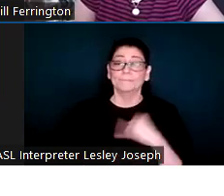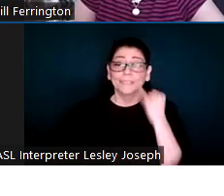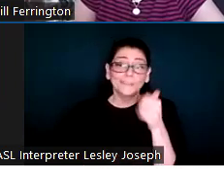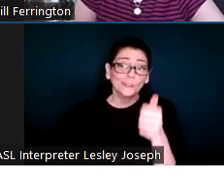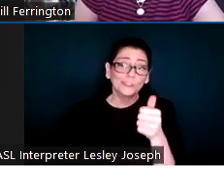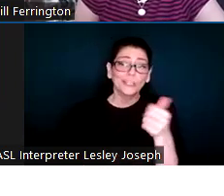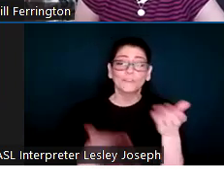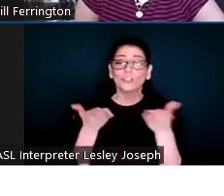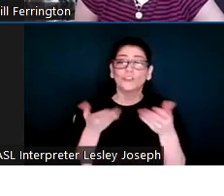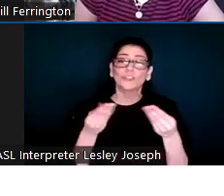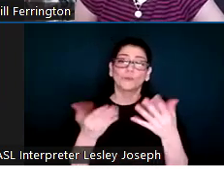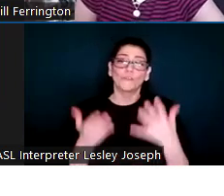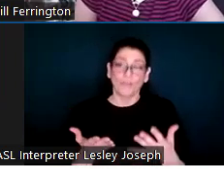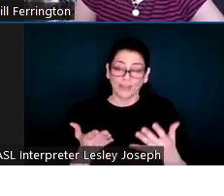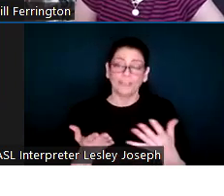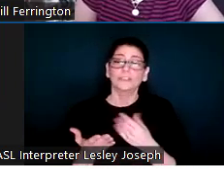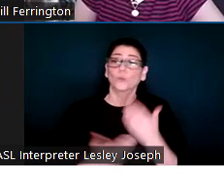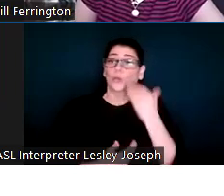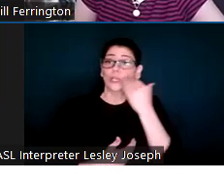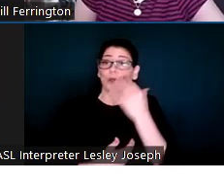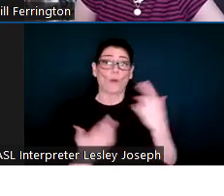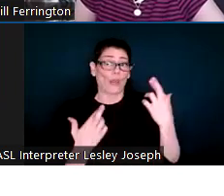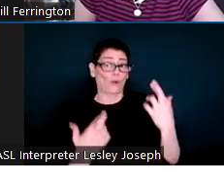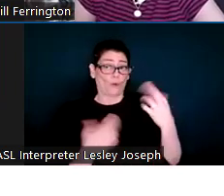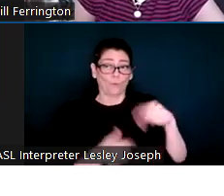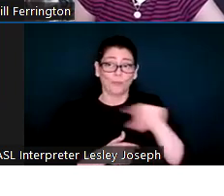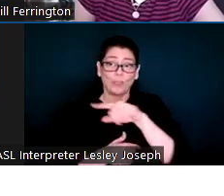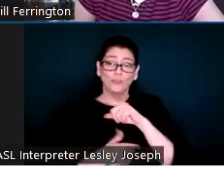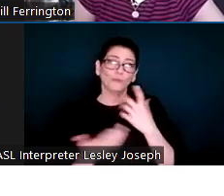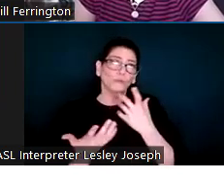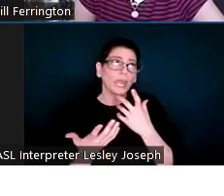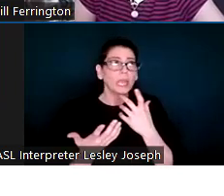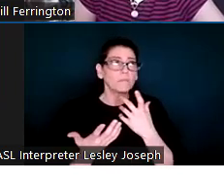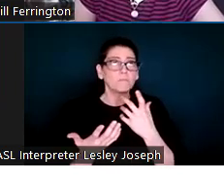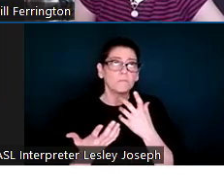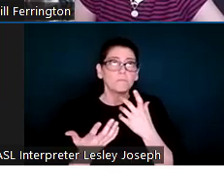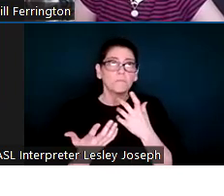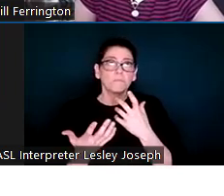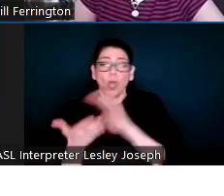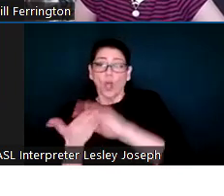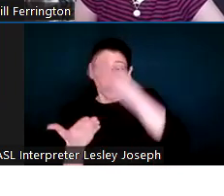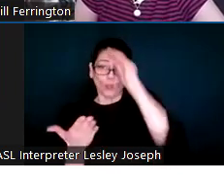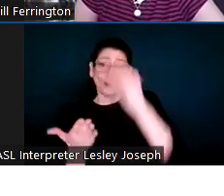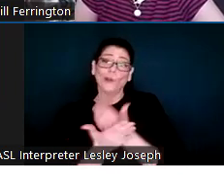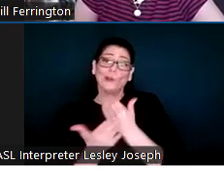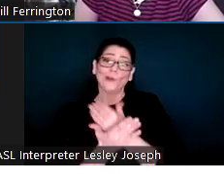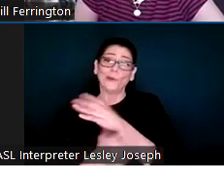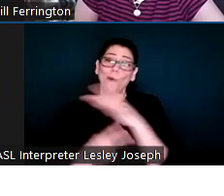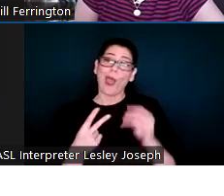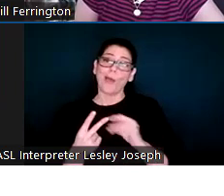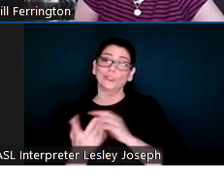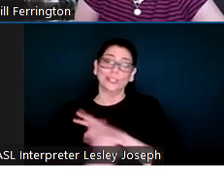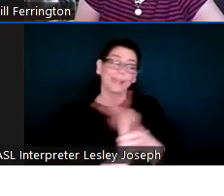that what we hope for is that you can apply maybe a new option that you hadn't thought about before to promote employment